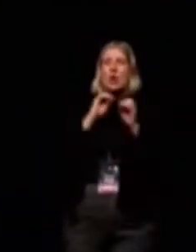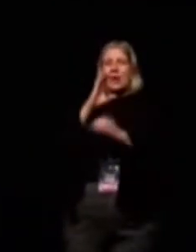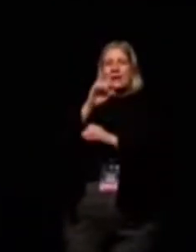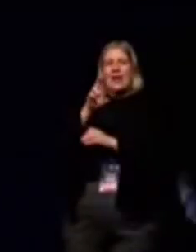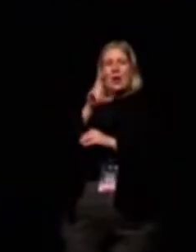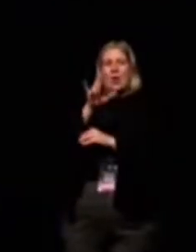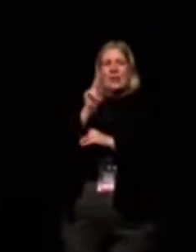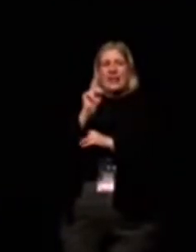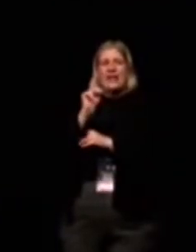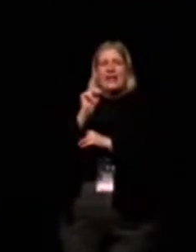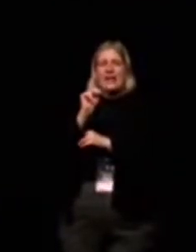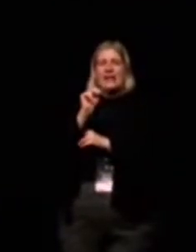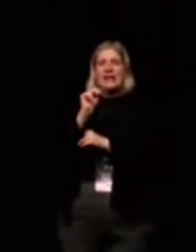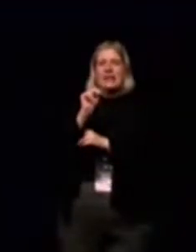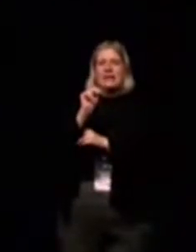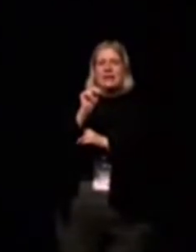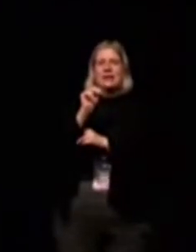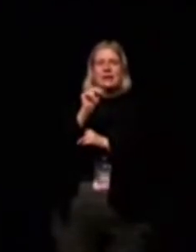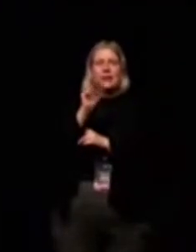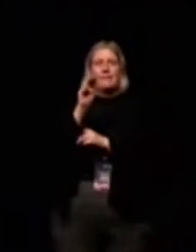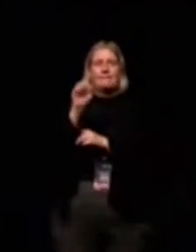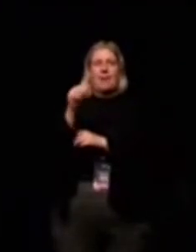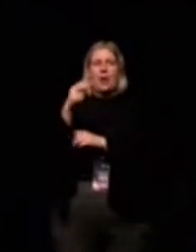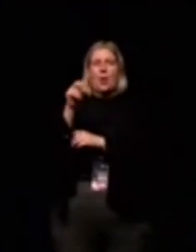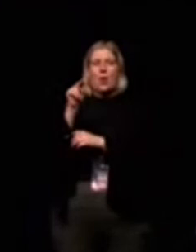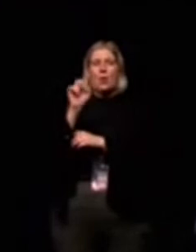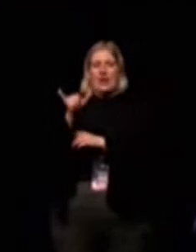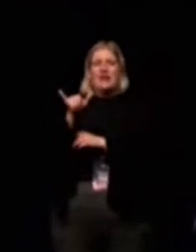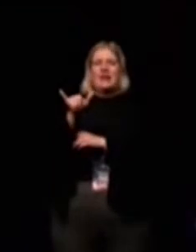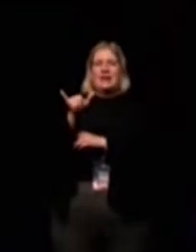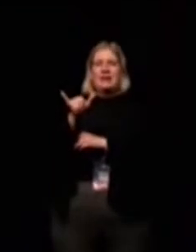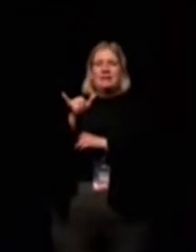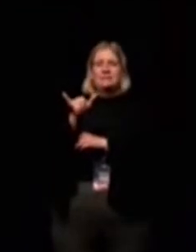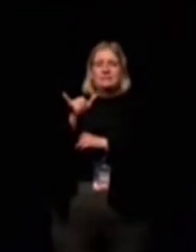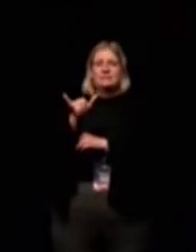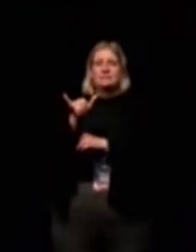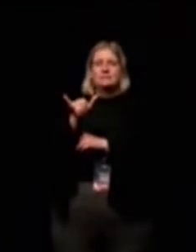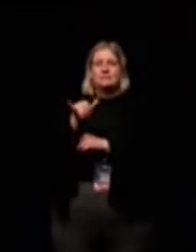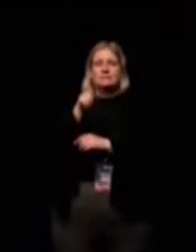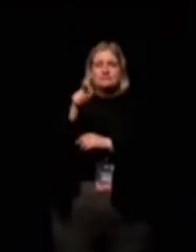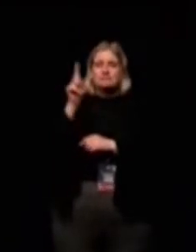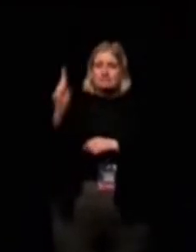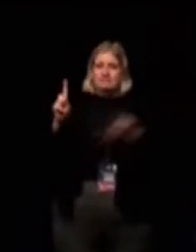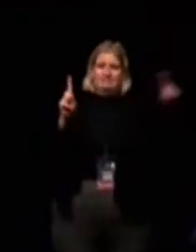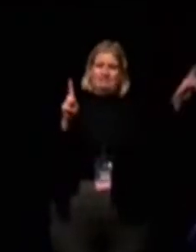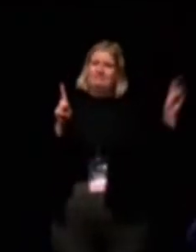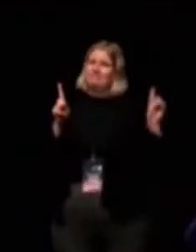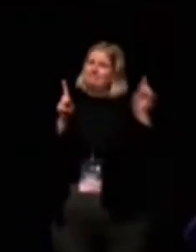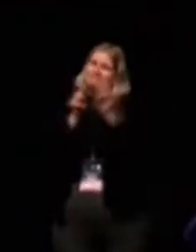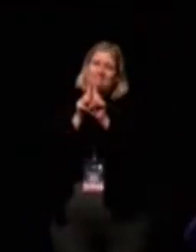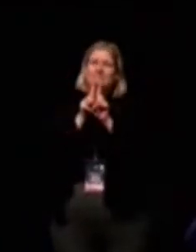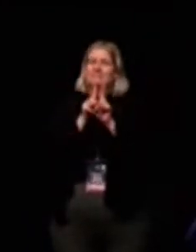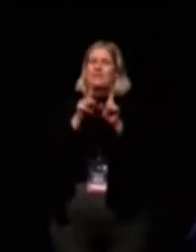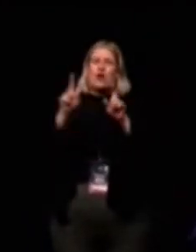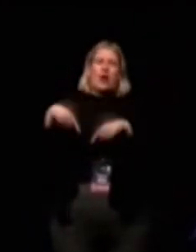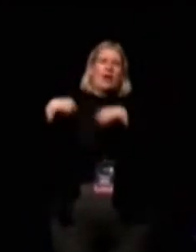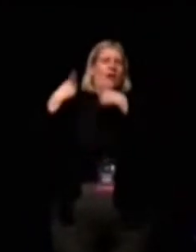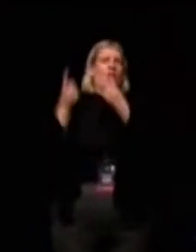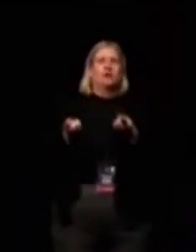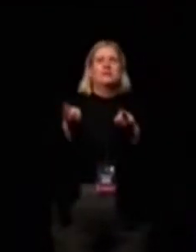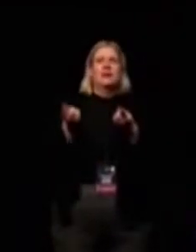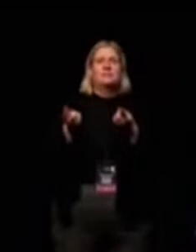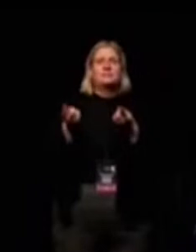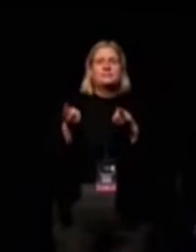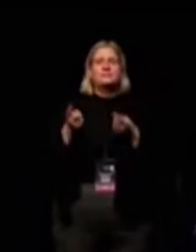her for her support today, but always being at my side for such a long time. And our